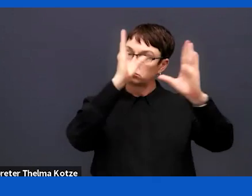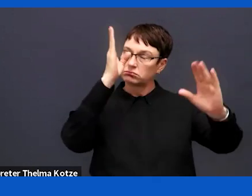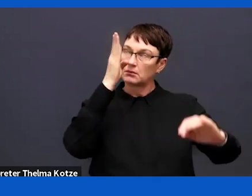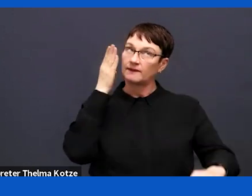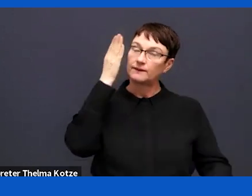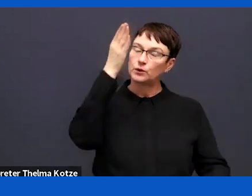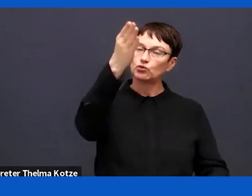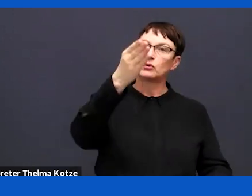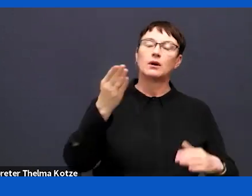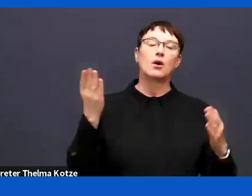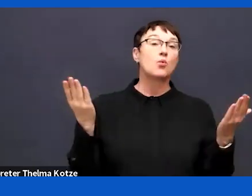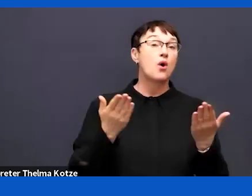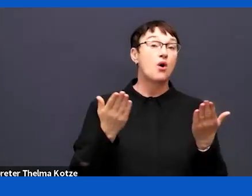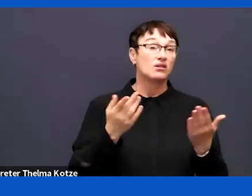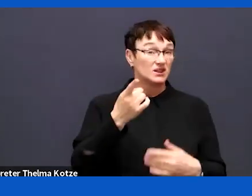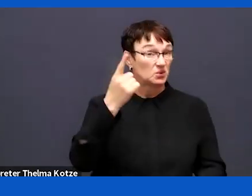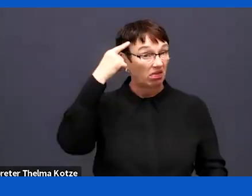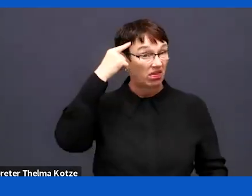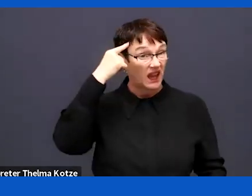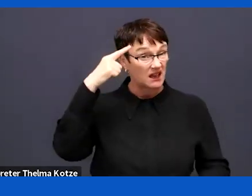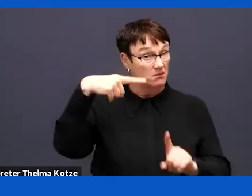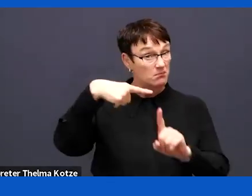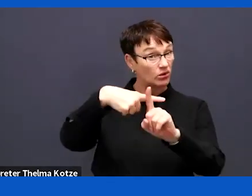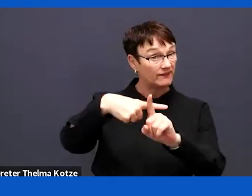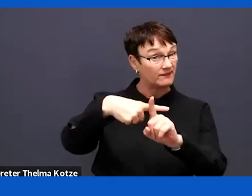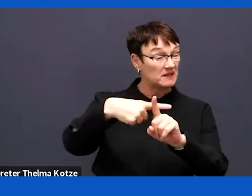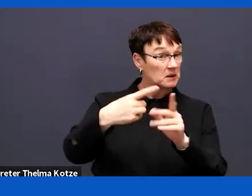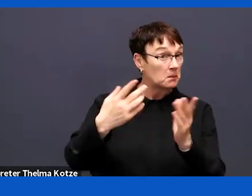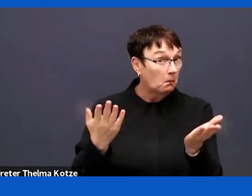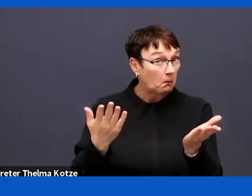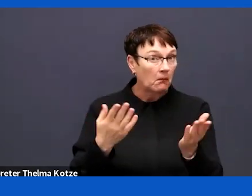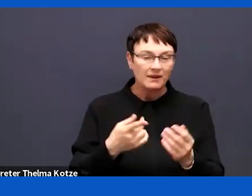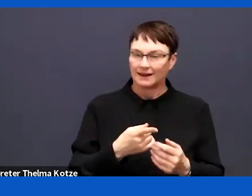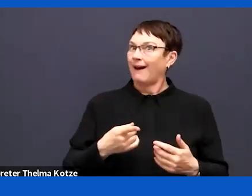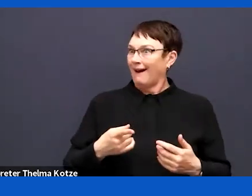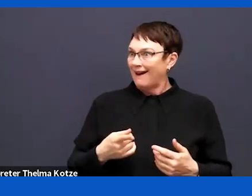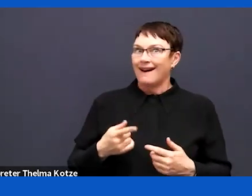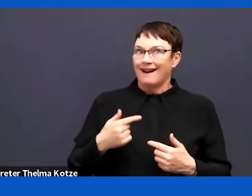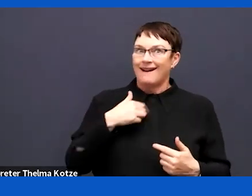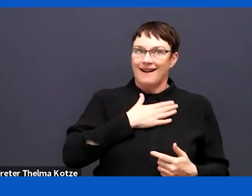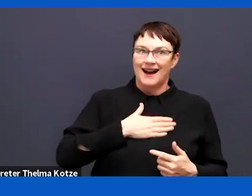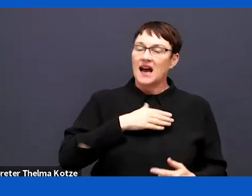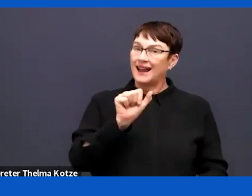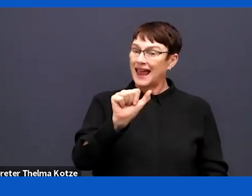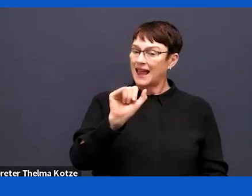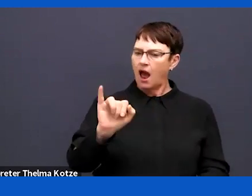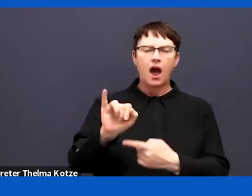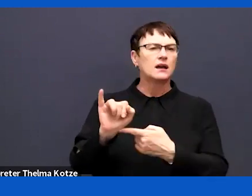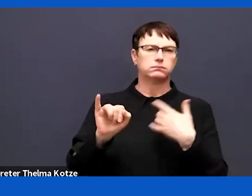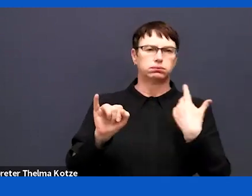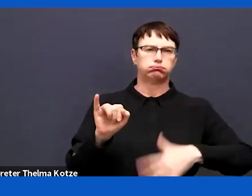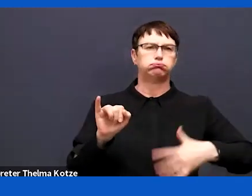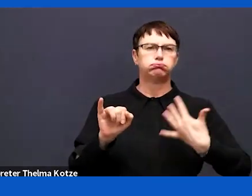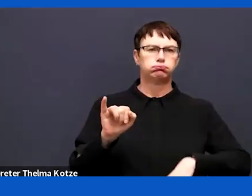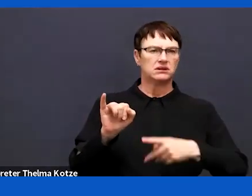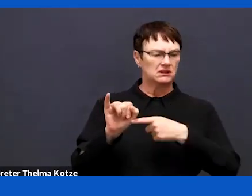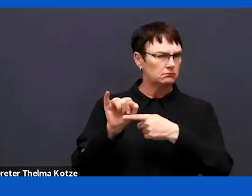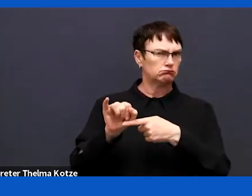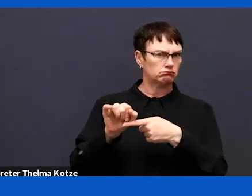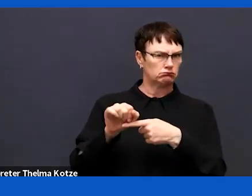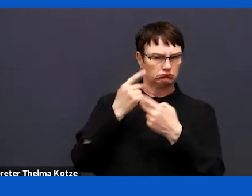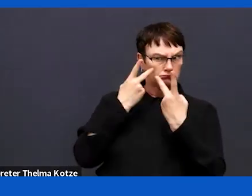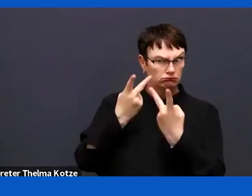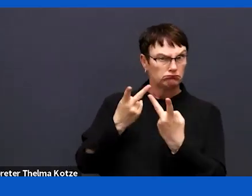happening? Yeah, so just to keep that positivity, I do see AI as it develops and improves as actually having